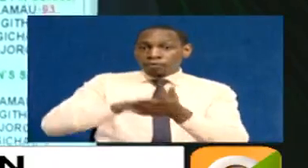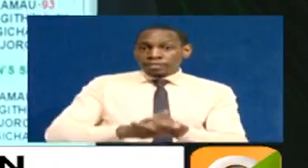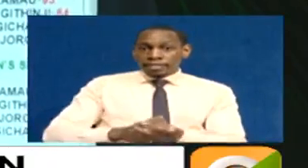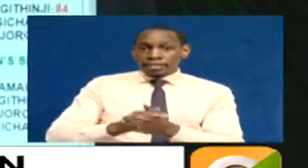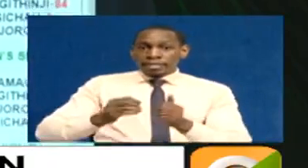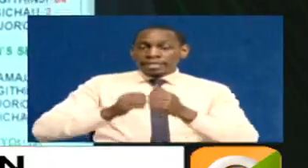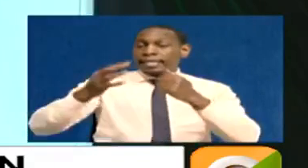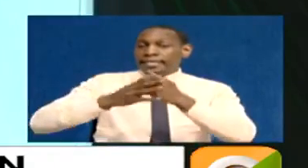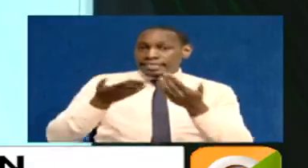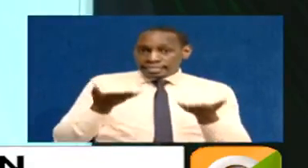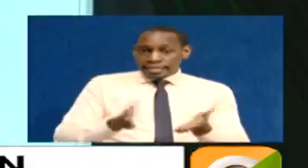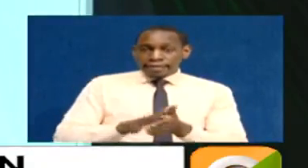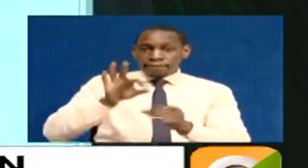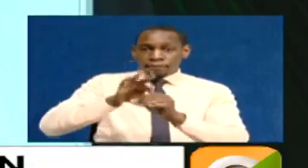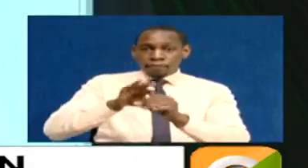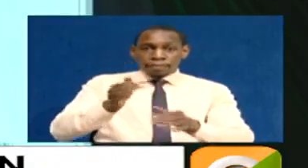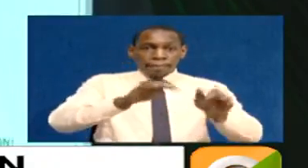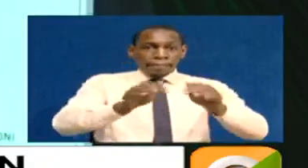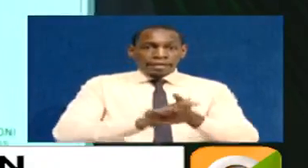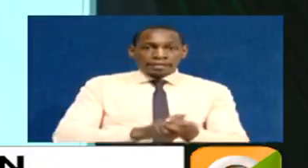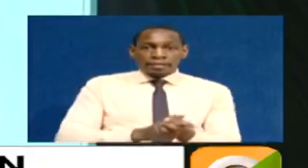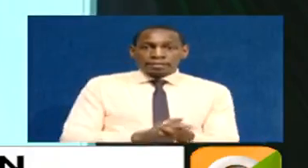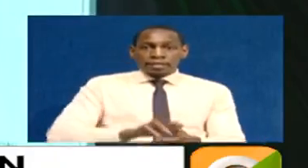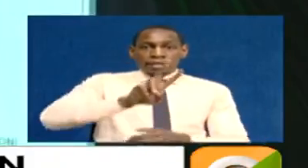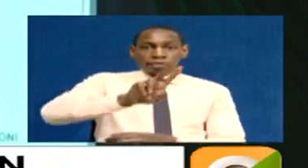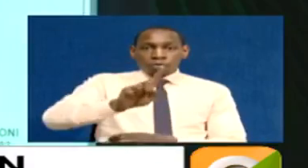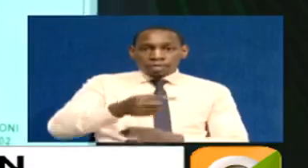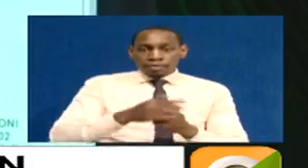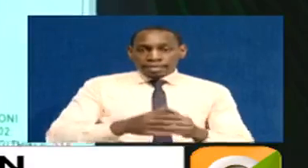at 19, Yvonne, and the votes that have been cast stands at